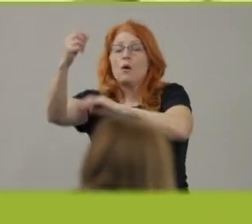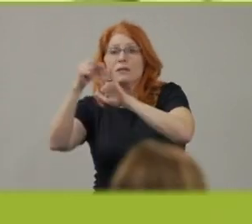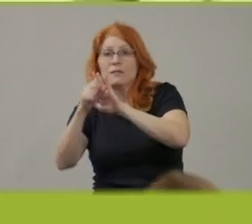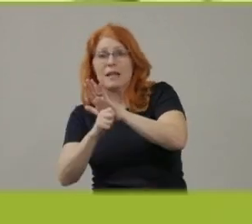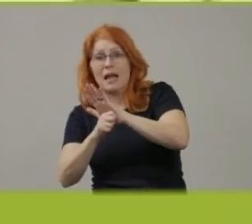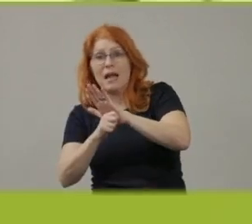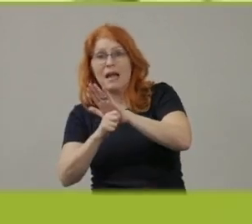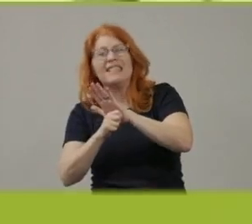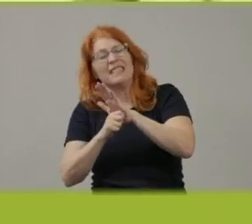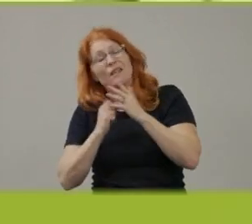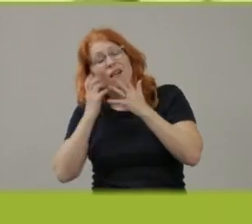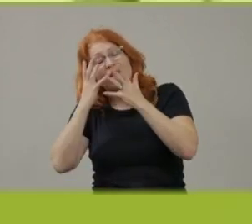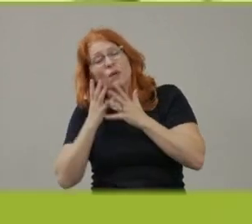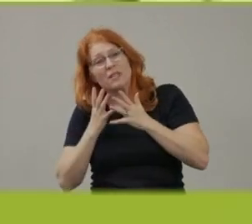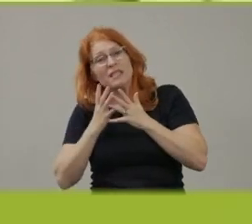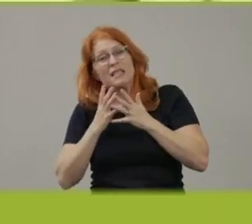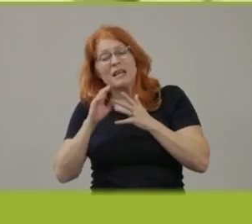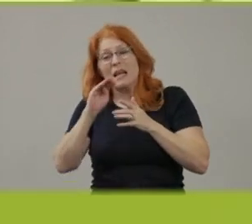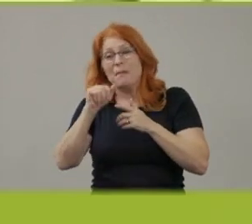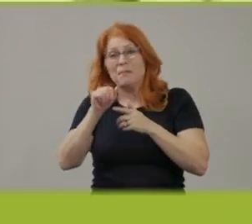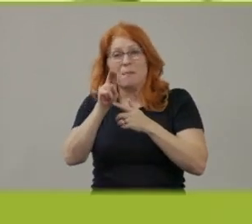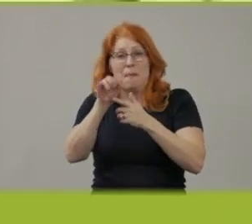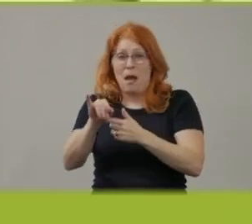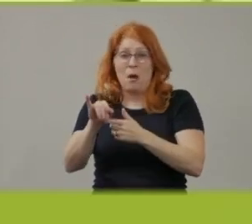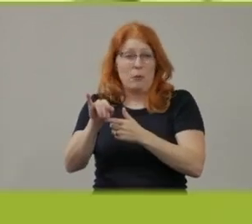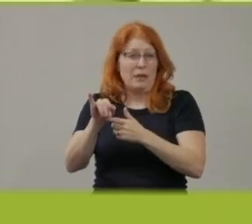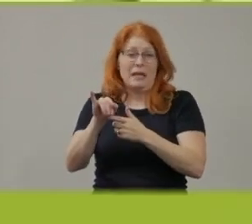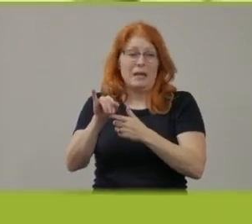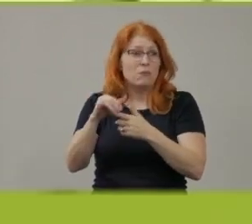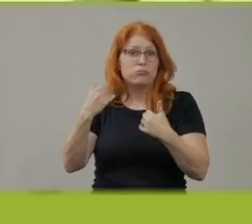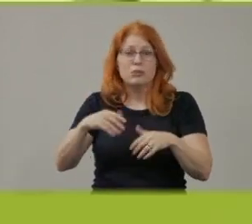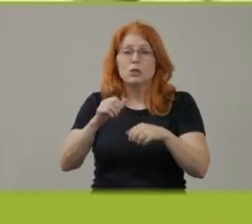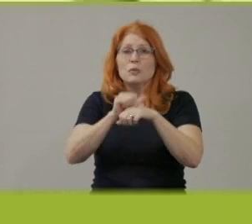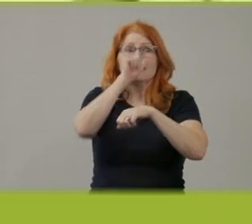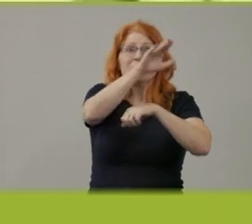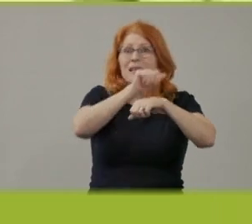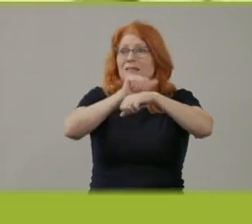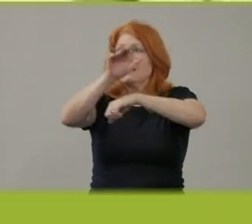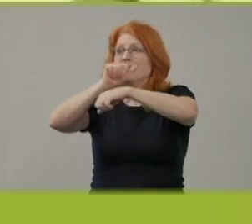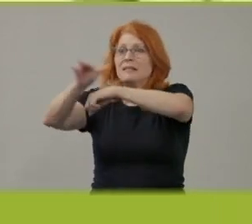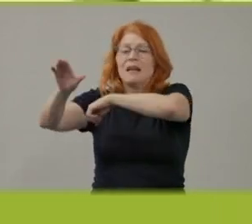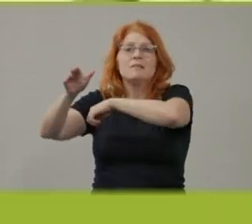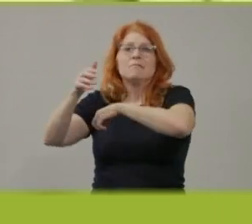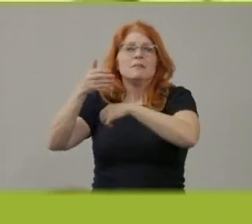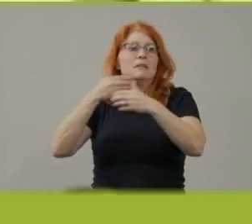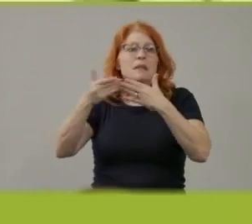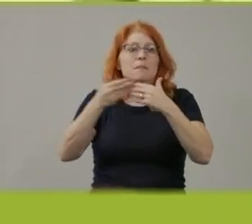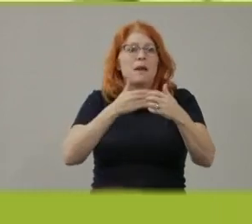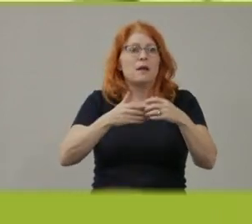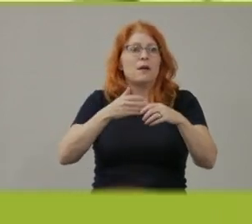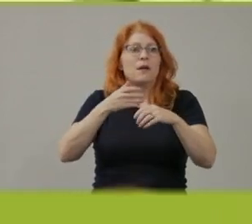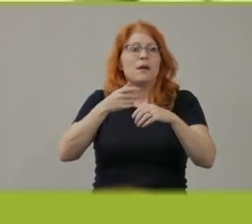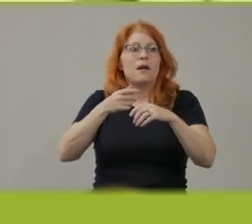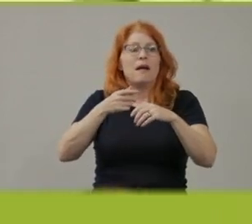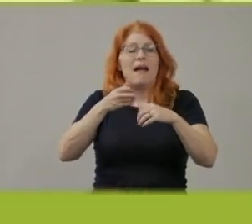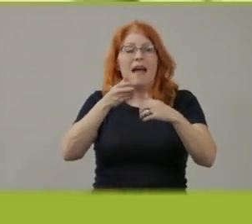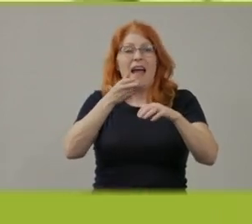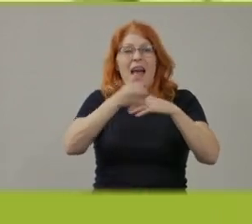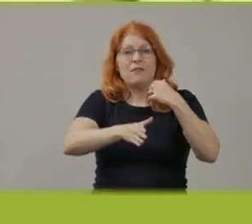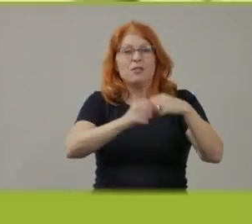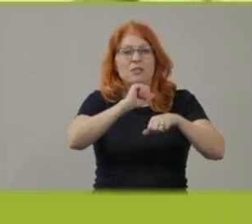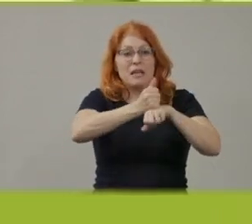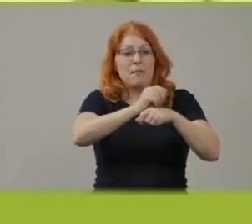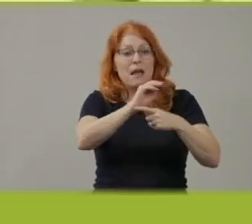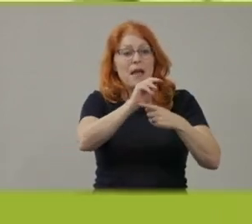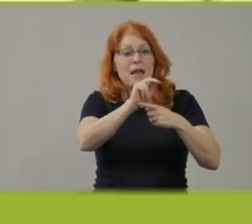The unfortunate situation in Maui right now, you could send anyone and deploy anyone following NIMS and ICS, and by using